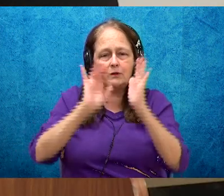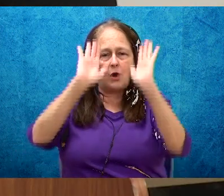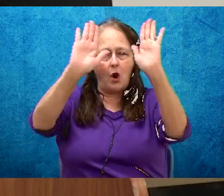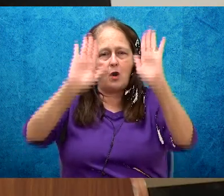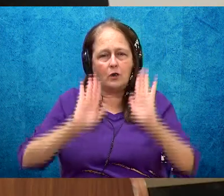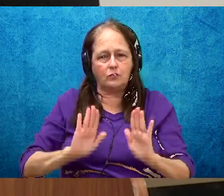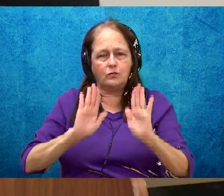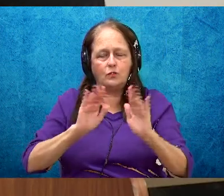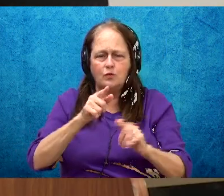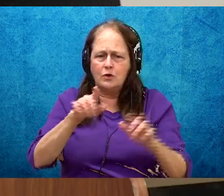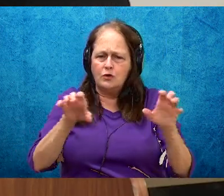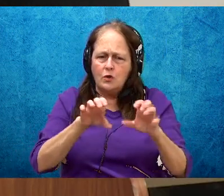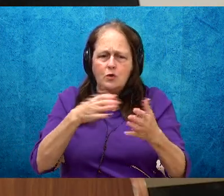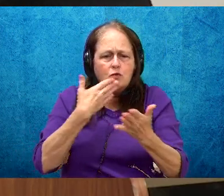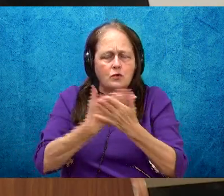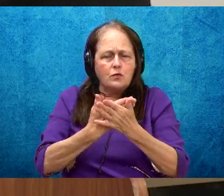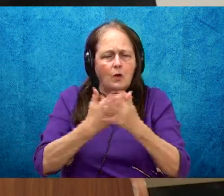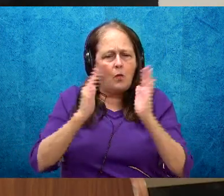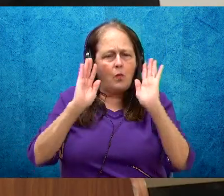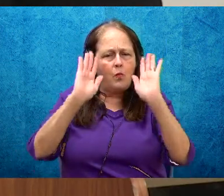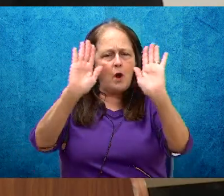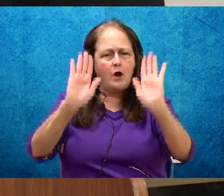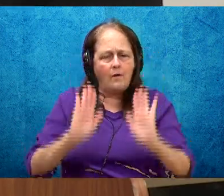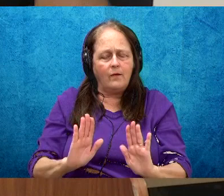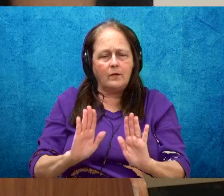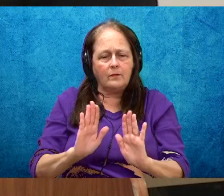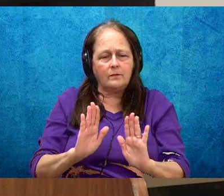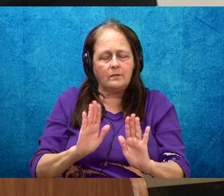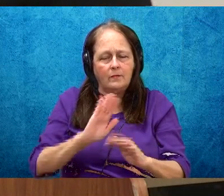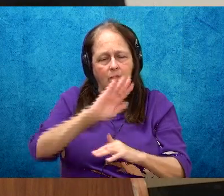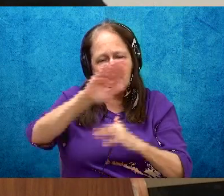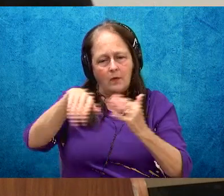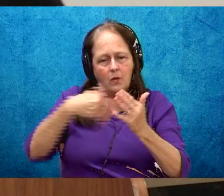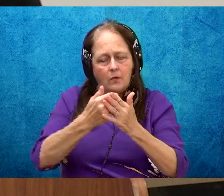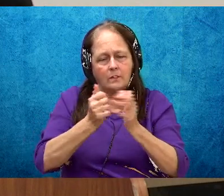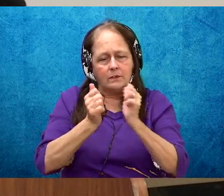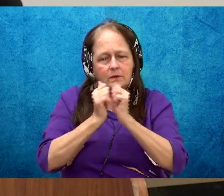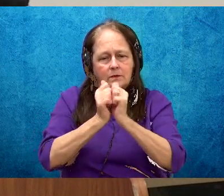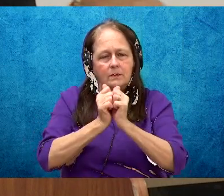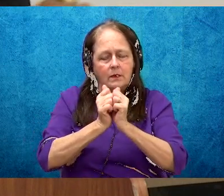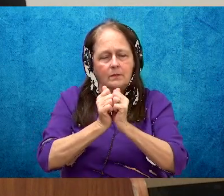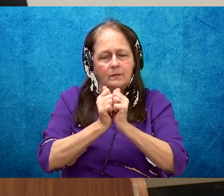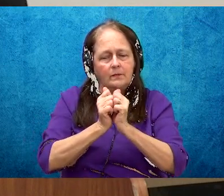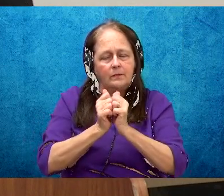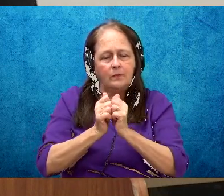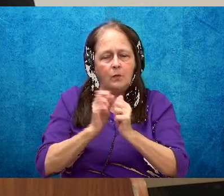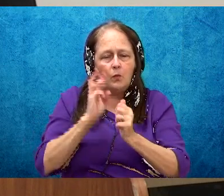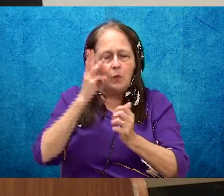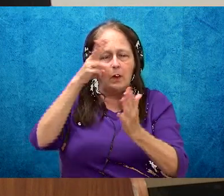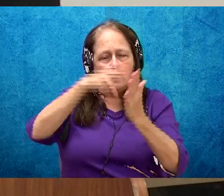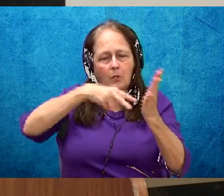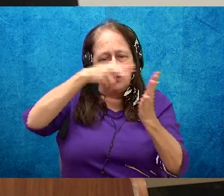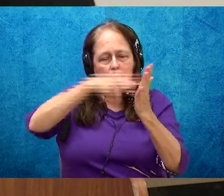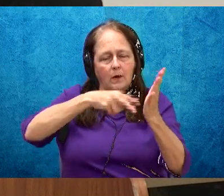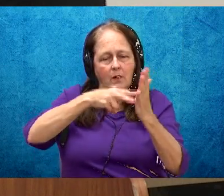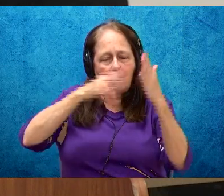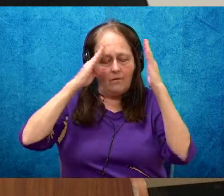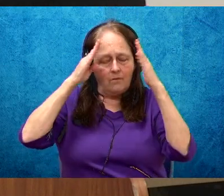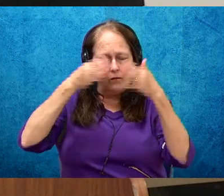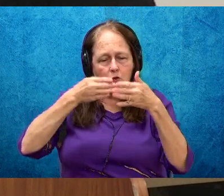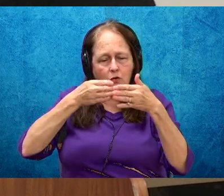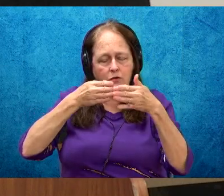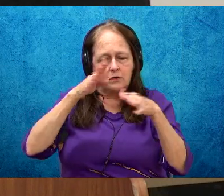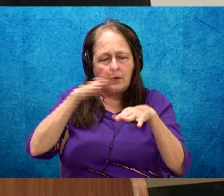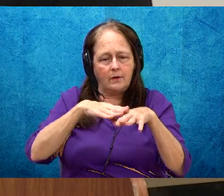You did great. This is really wonderful. Now, let's put all that together, because when we read and we're focusing on our